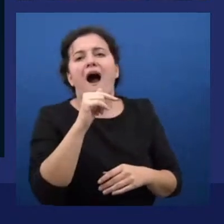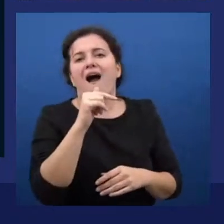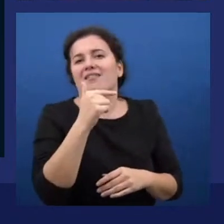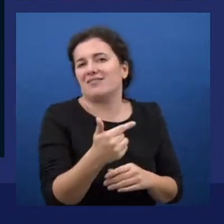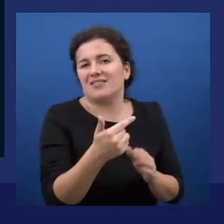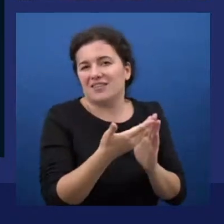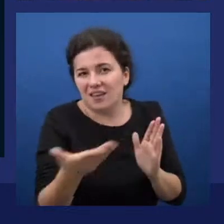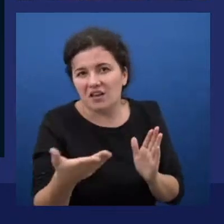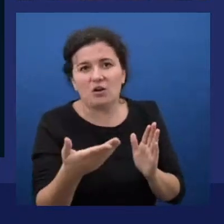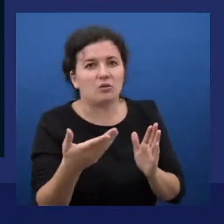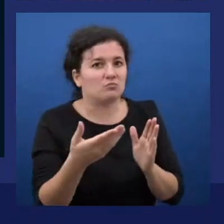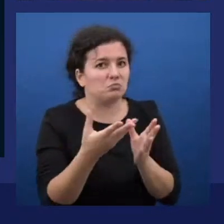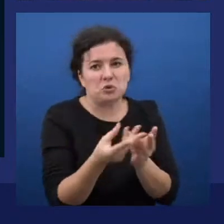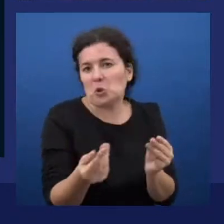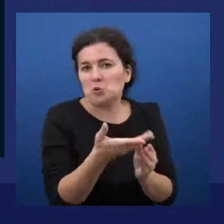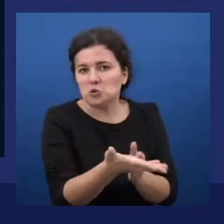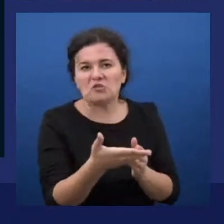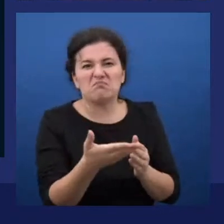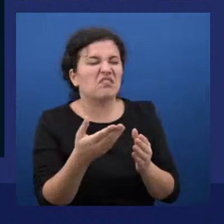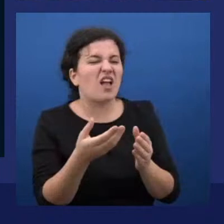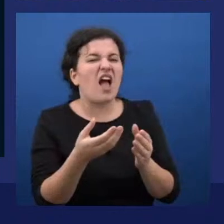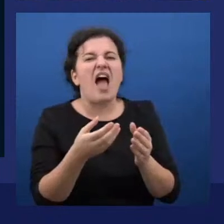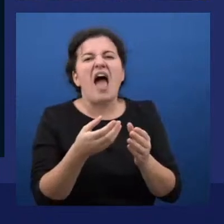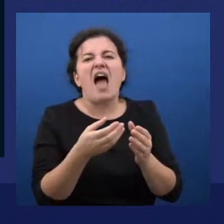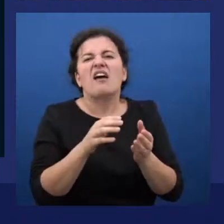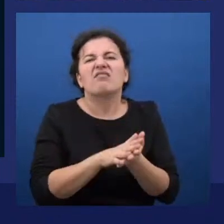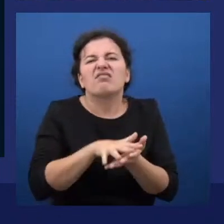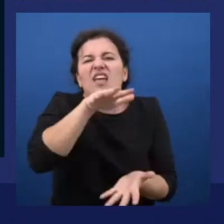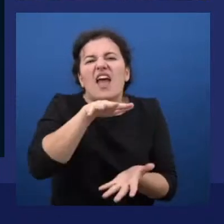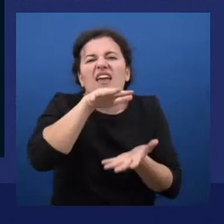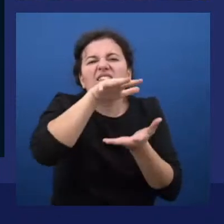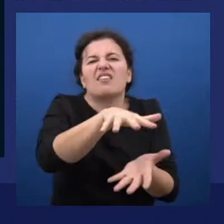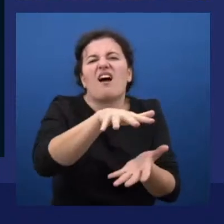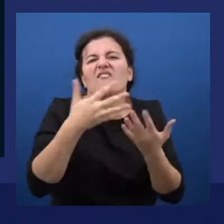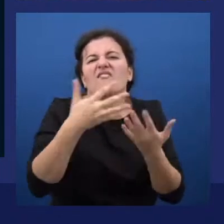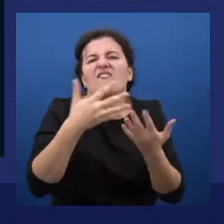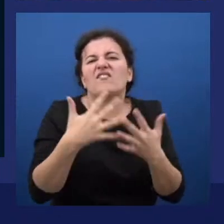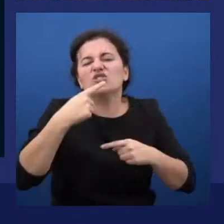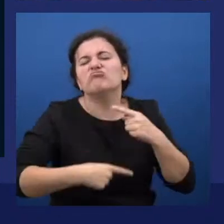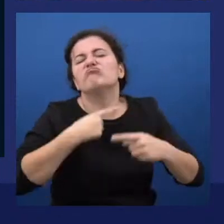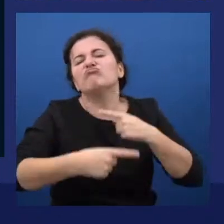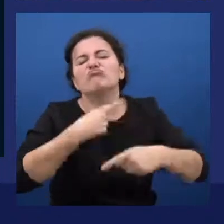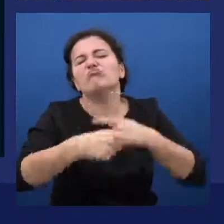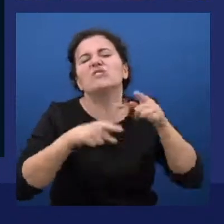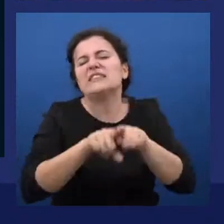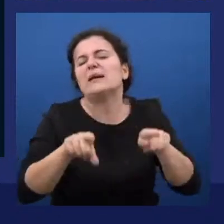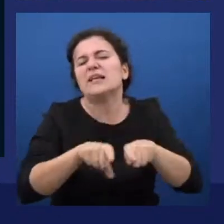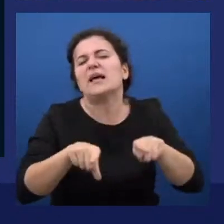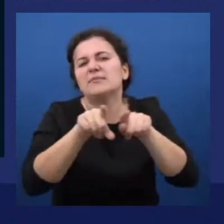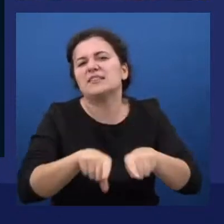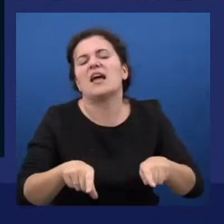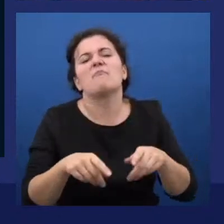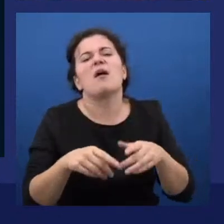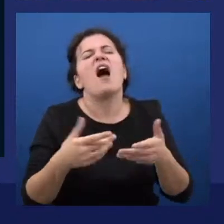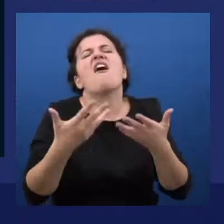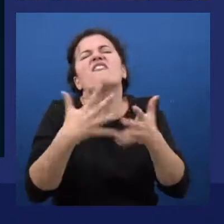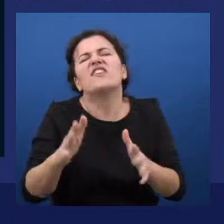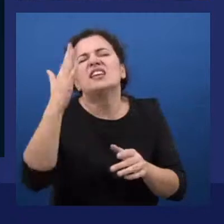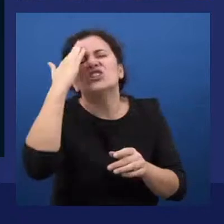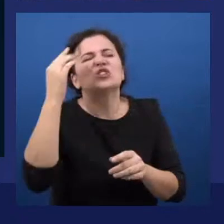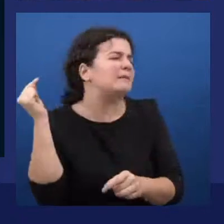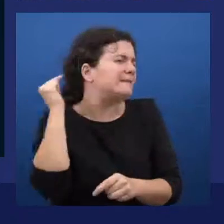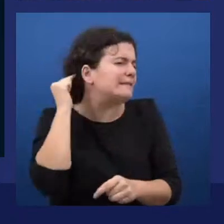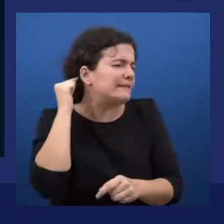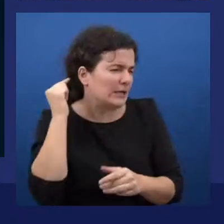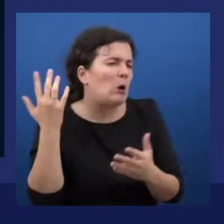for quite some time, and you kind of know what might be the reason of failure, and you just need to figure out when